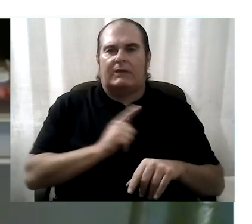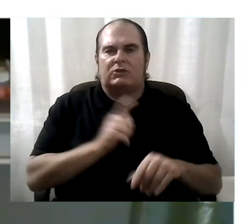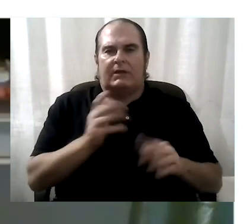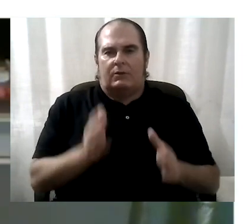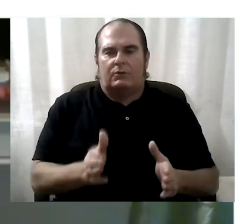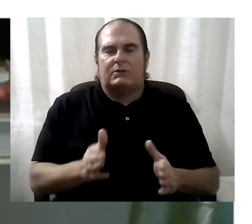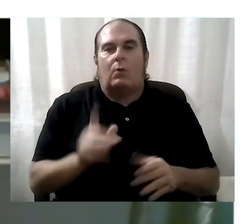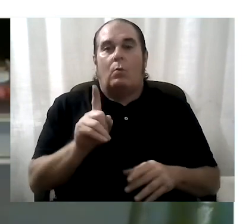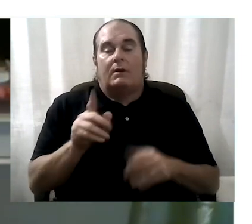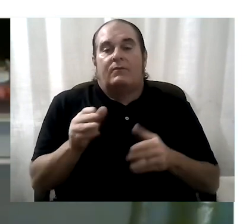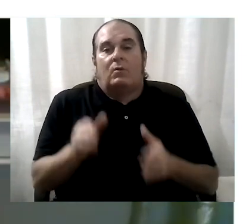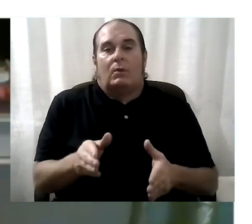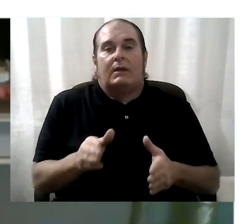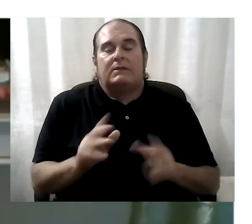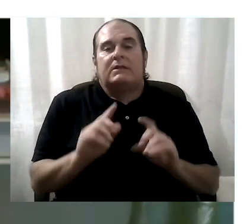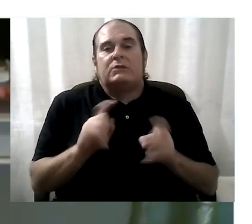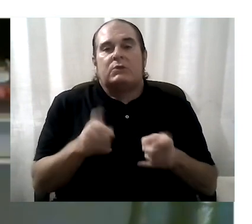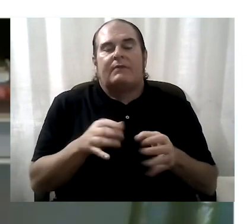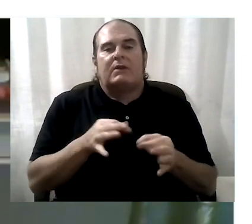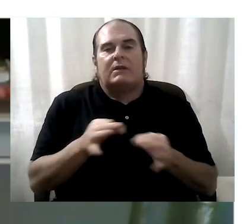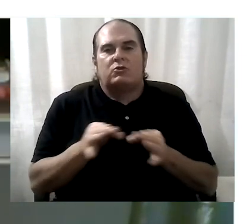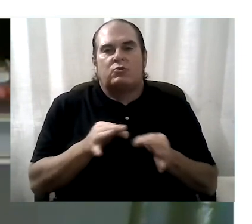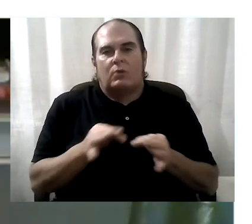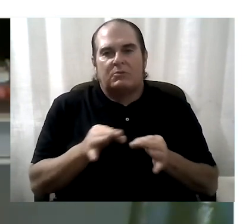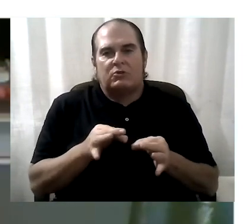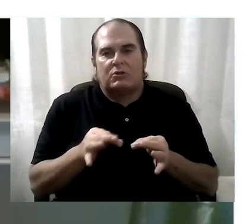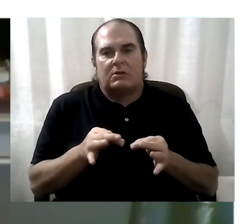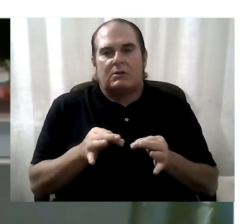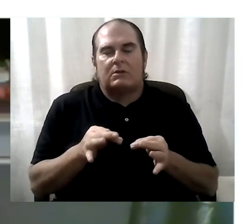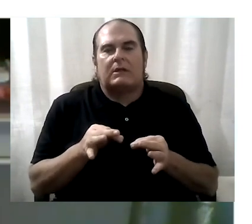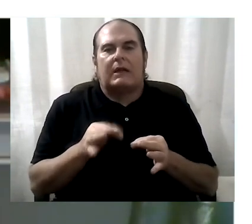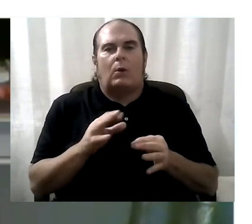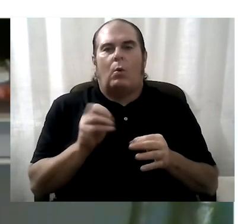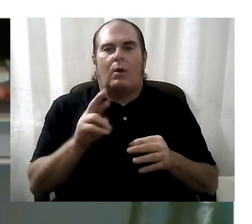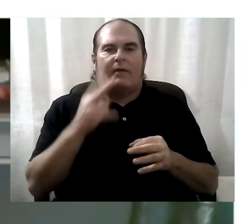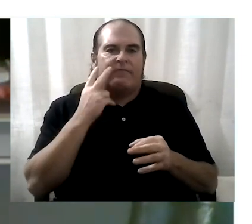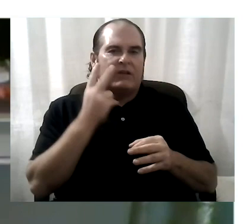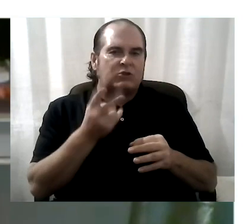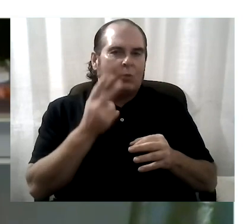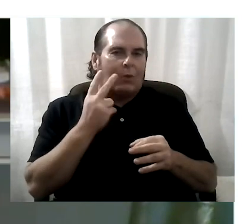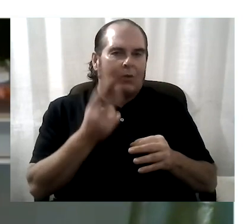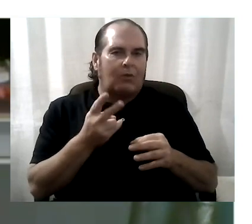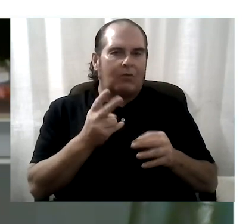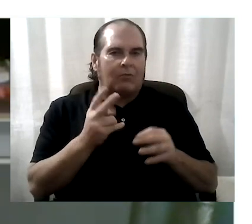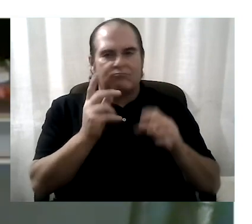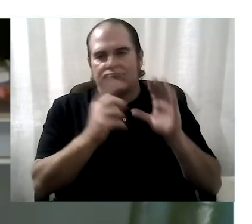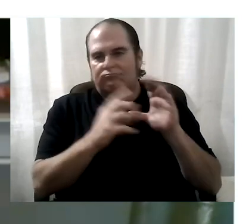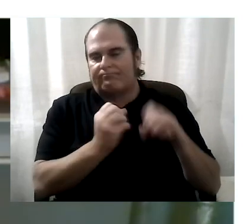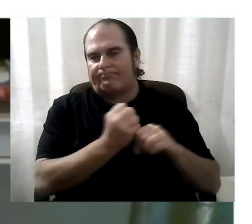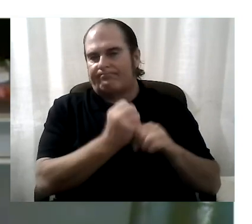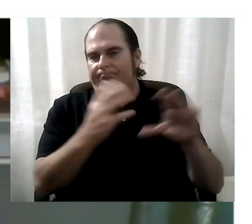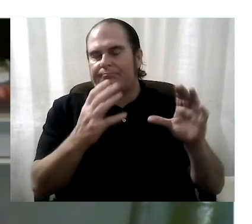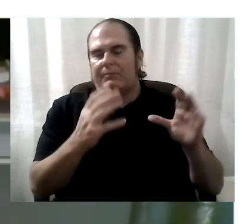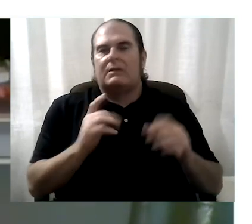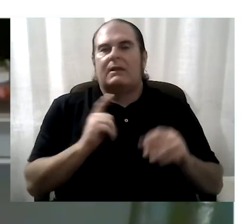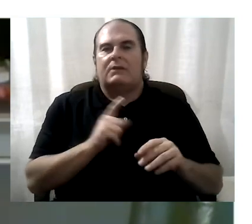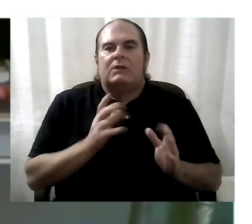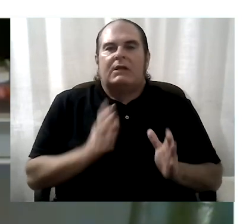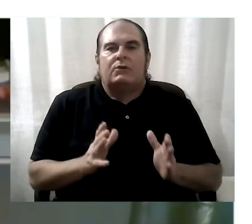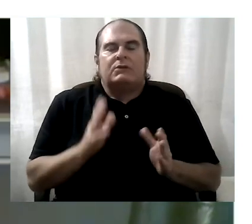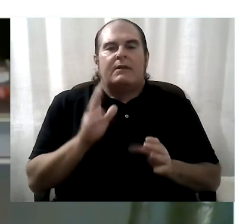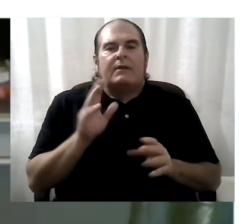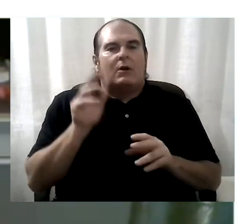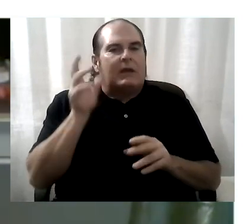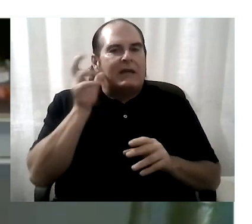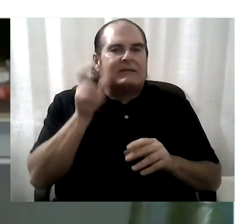found that one of the ways is to give a description that's going to give a visual so that the people, the legislature that's listening to